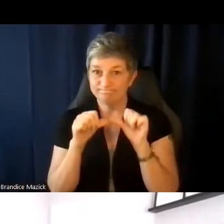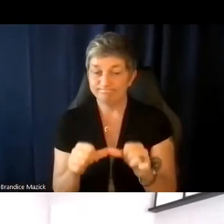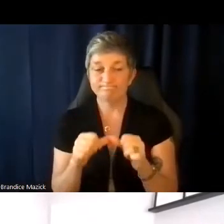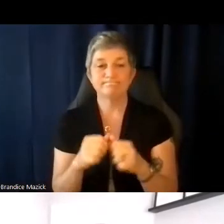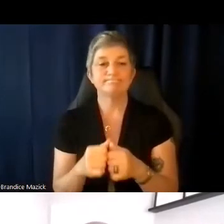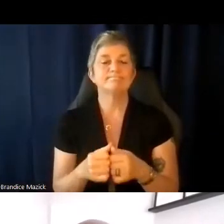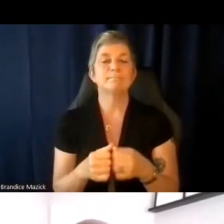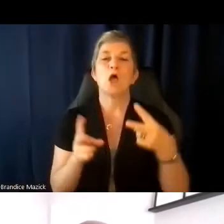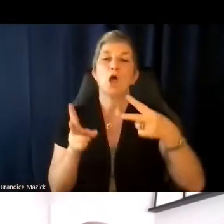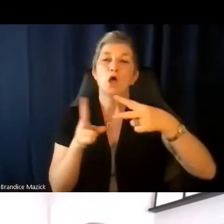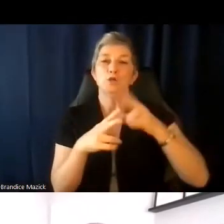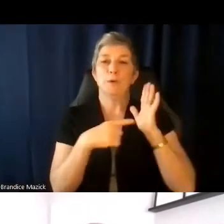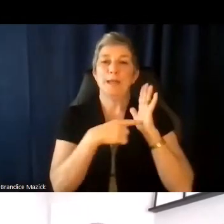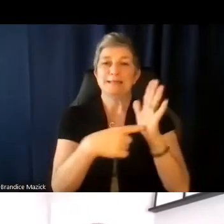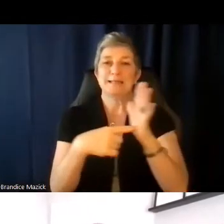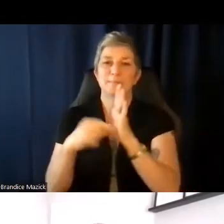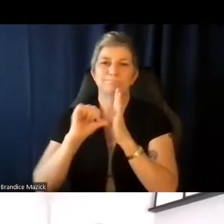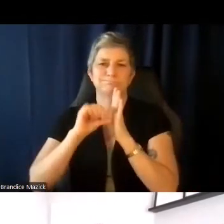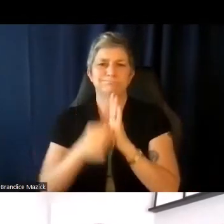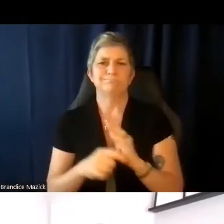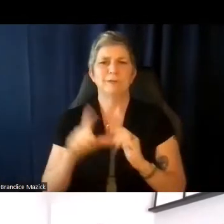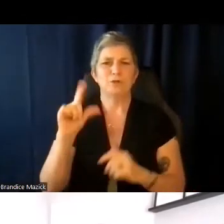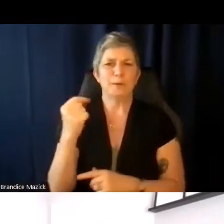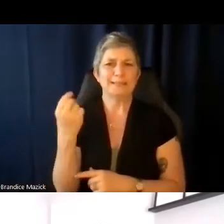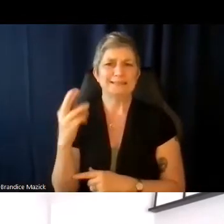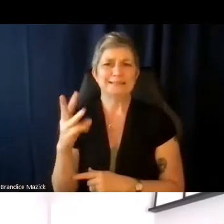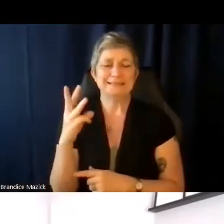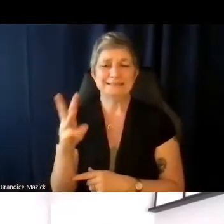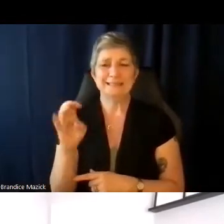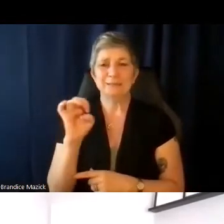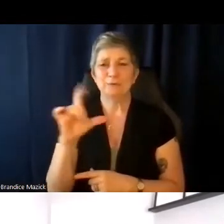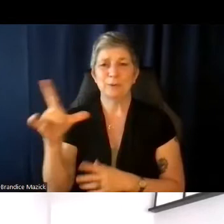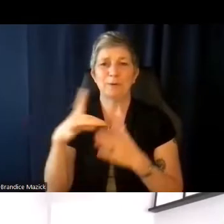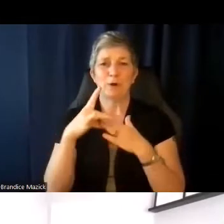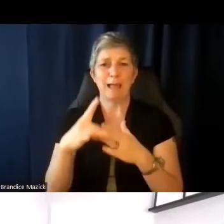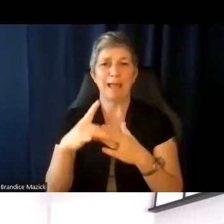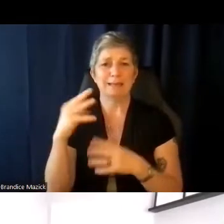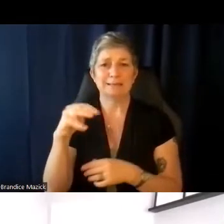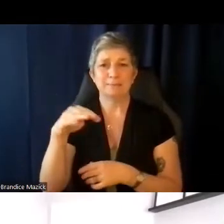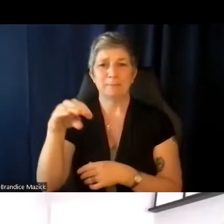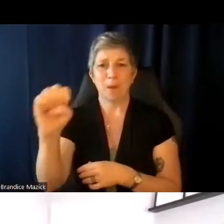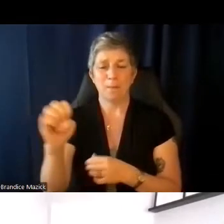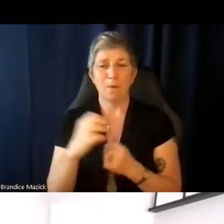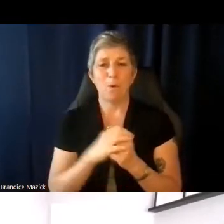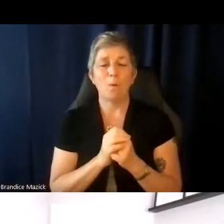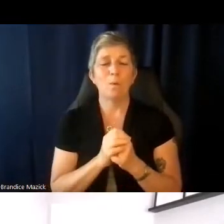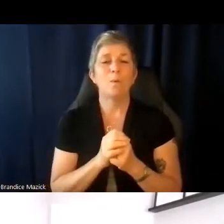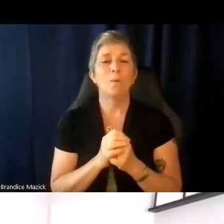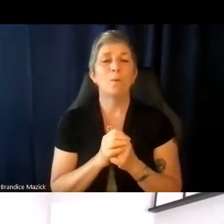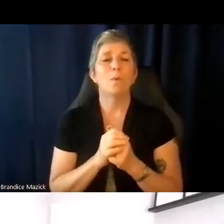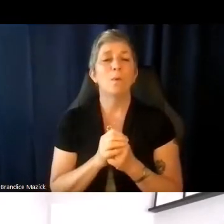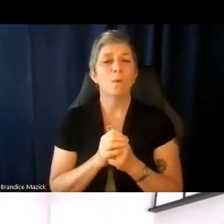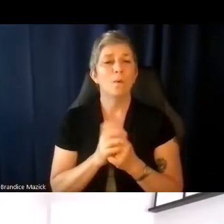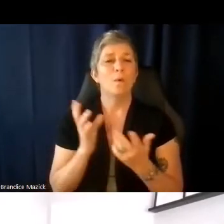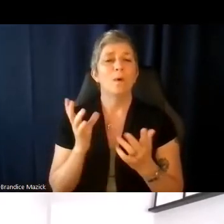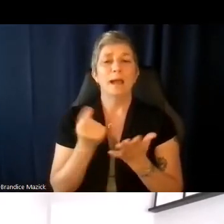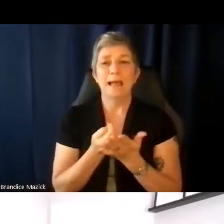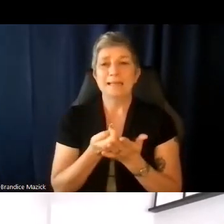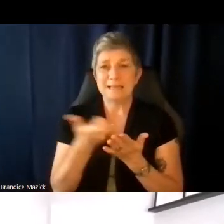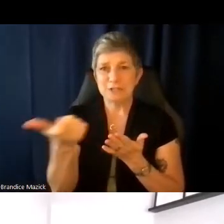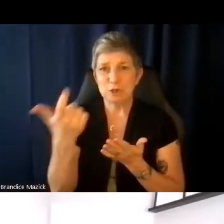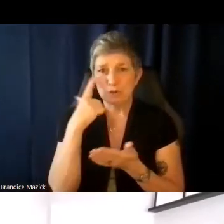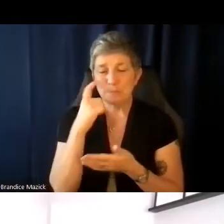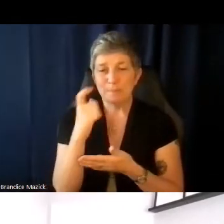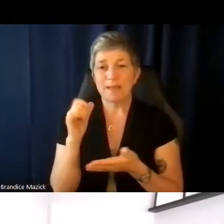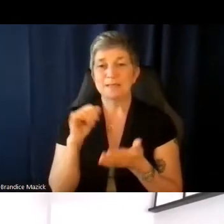So two examples that we highlight in the 2016 criminal guidance memo that Richard mentioned earlier is exclusion because of